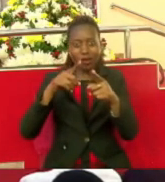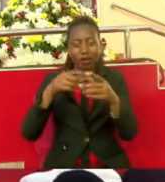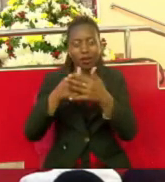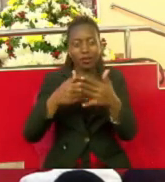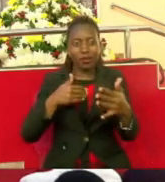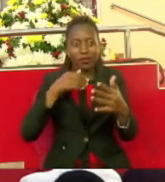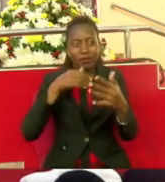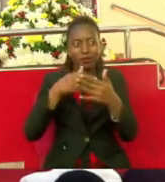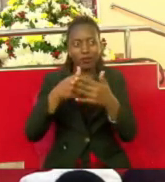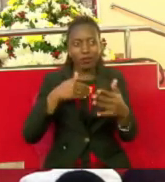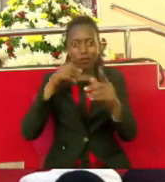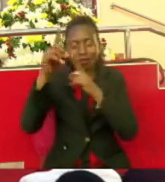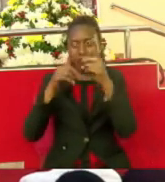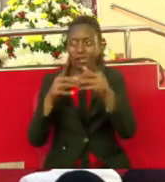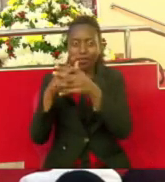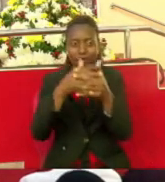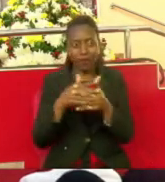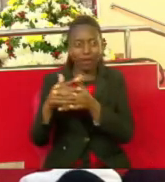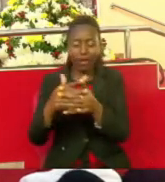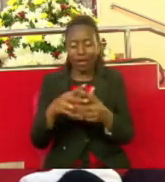And grateful to see you today.